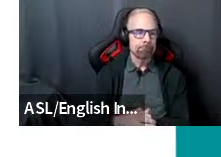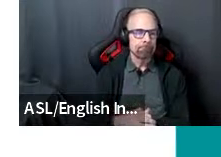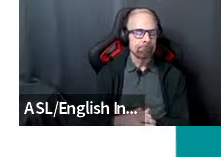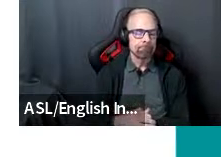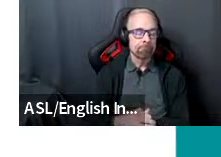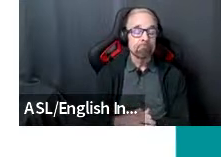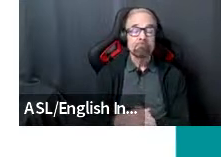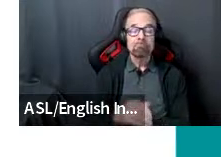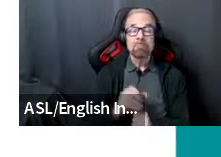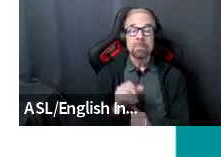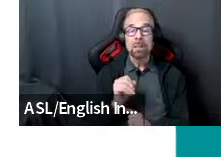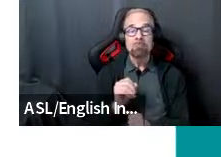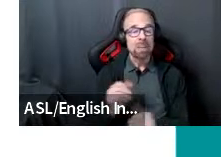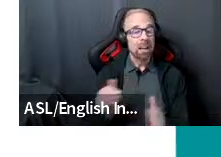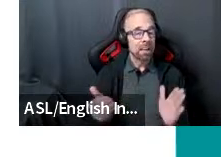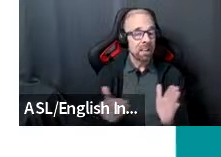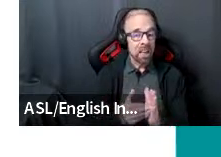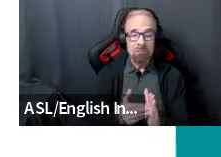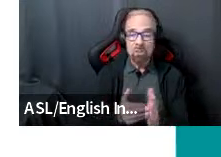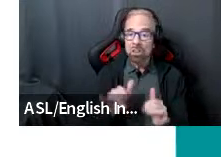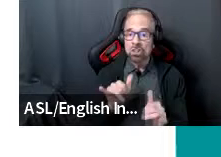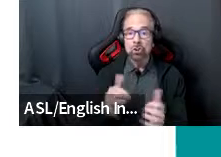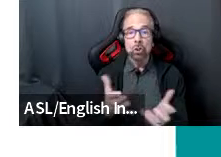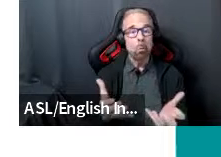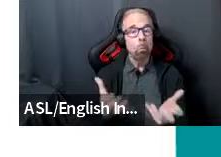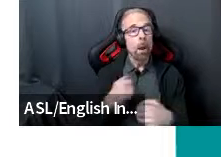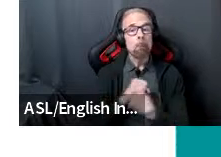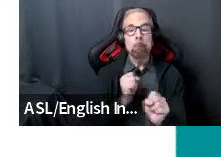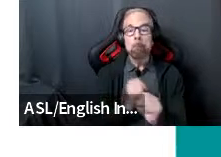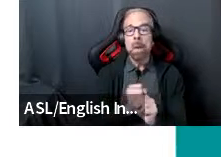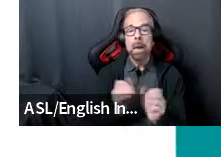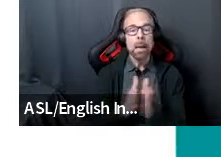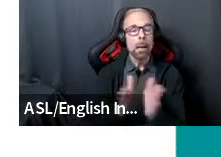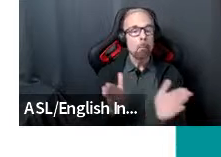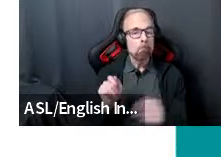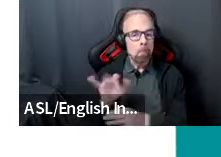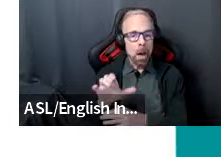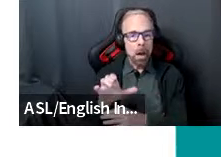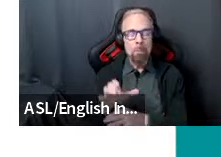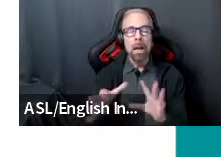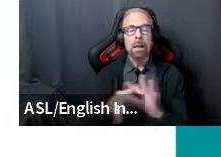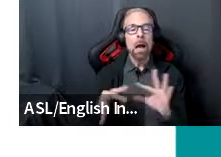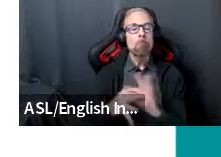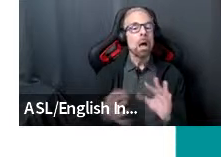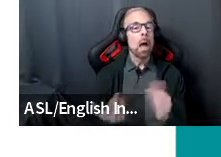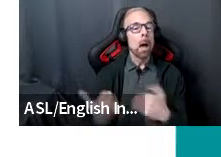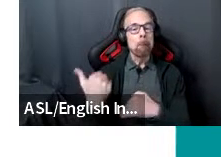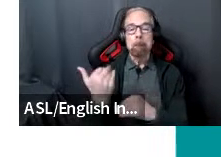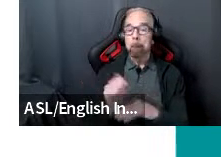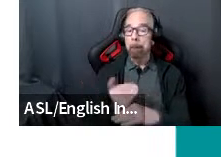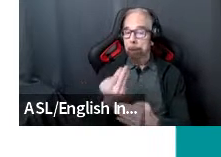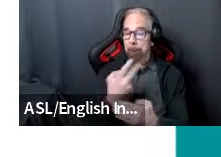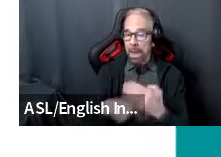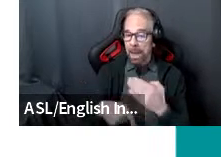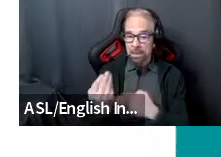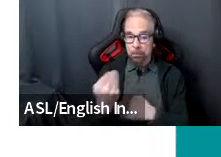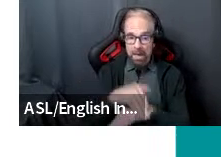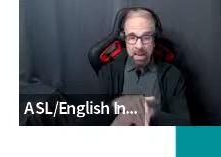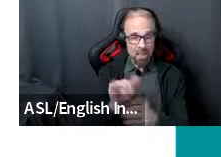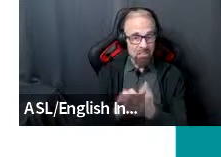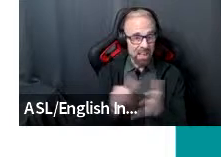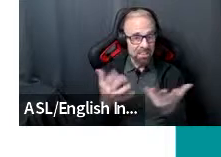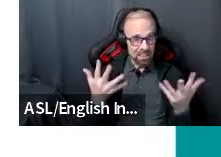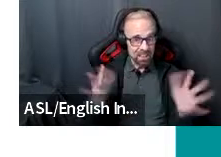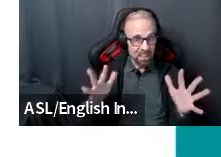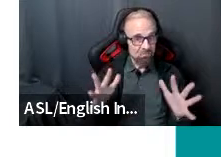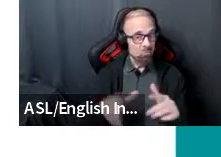If you, once again, you still want to provide public comment, Monday night is it. So as you're watching Monday